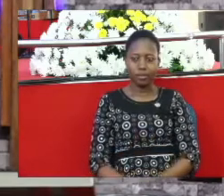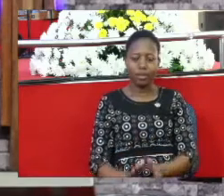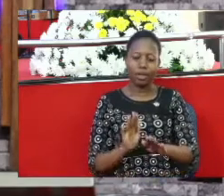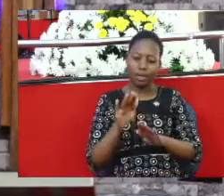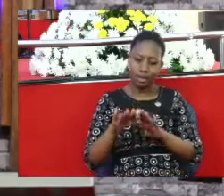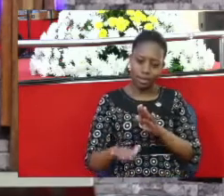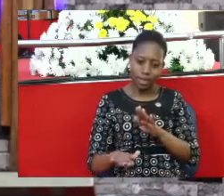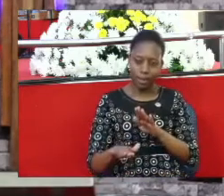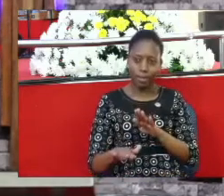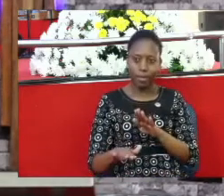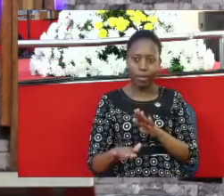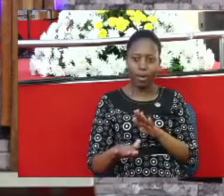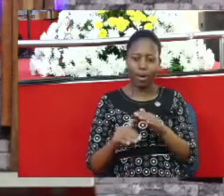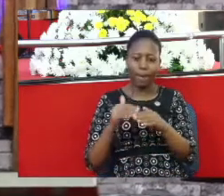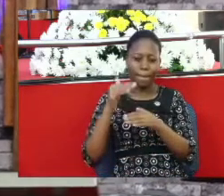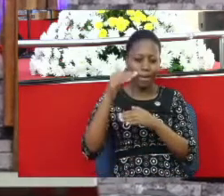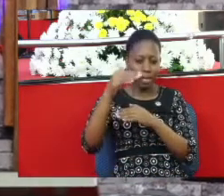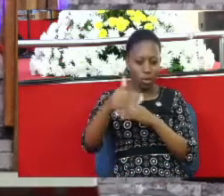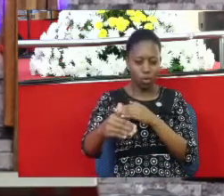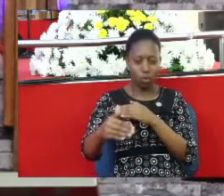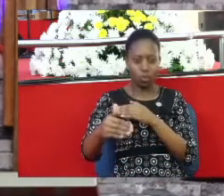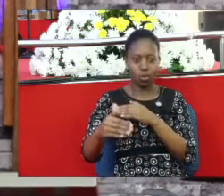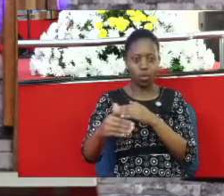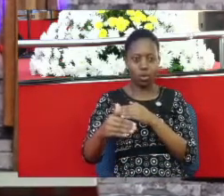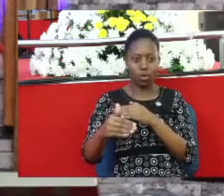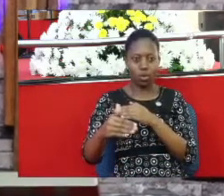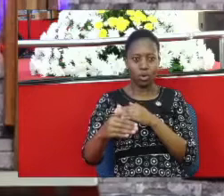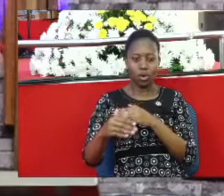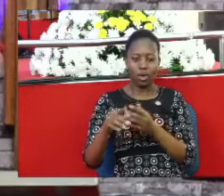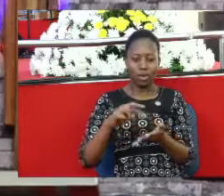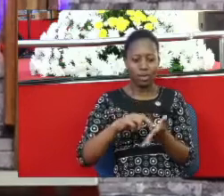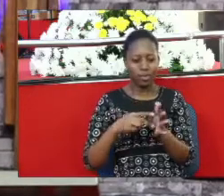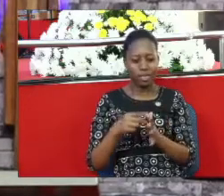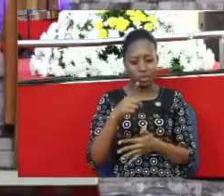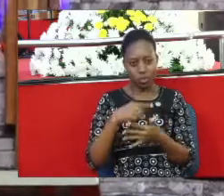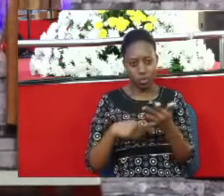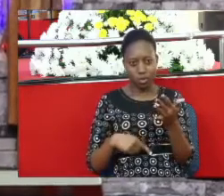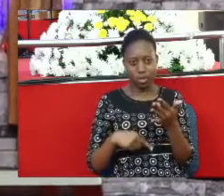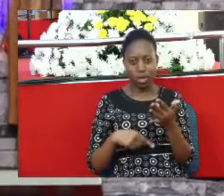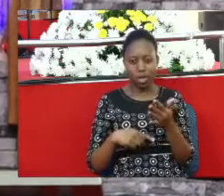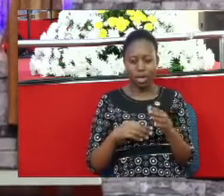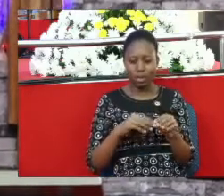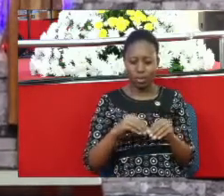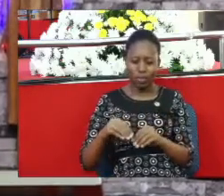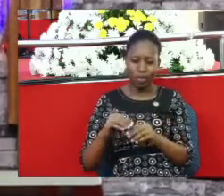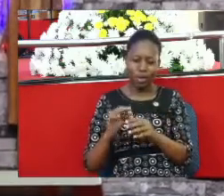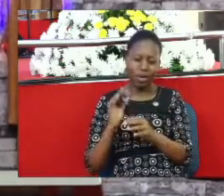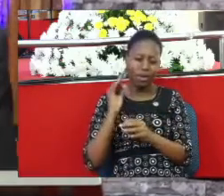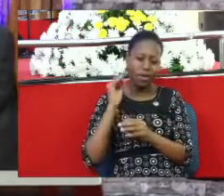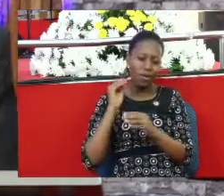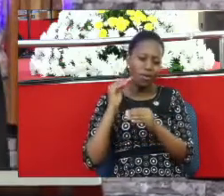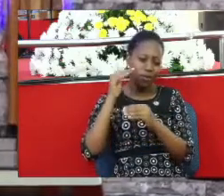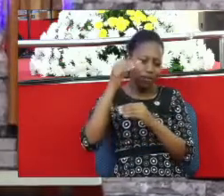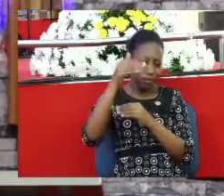To step beyond is to go the distance, is to go the farther side, is to cross